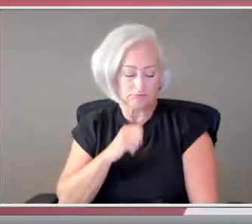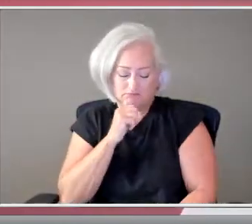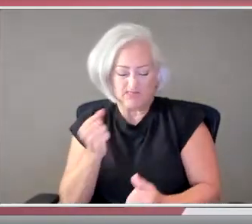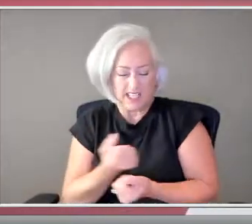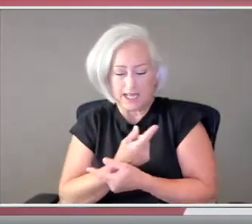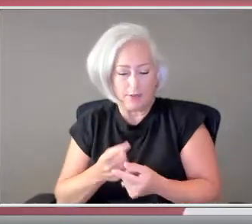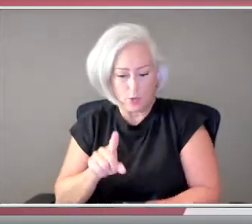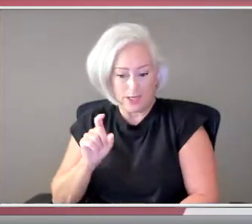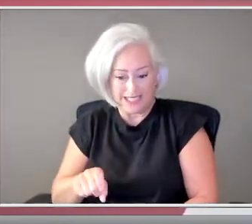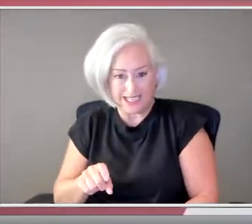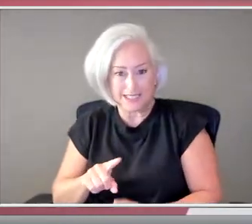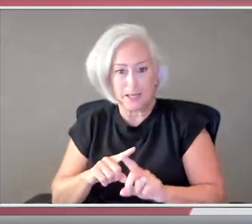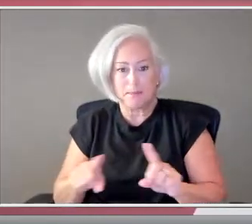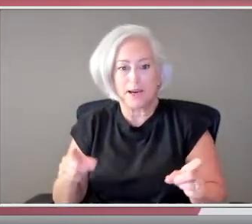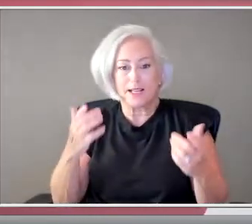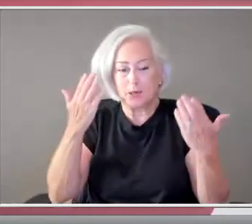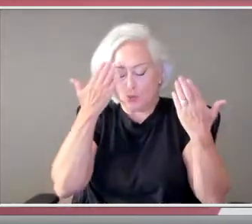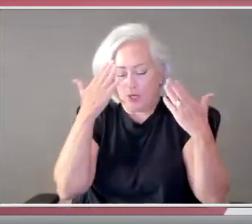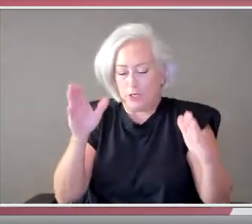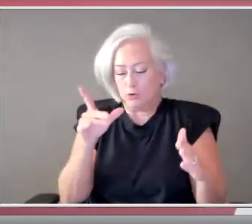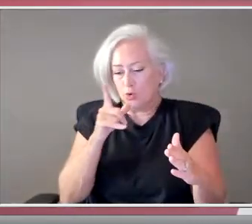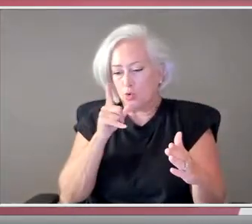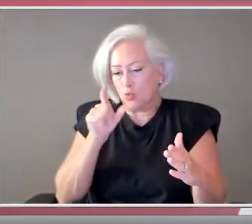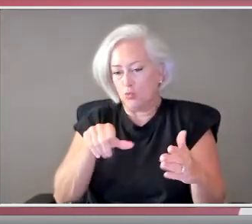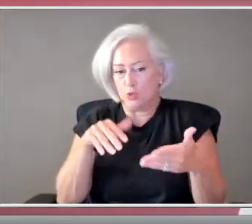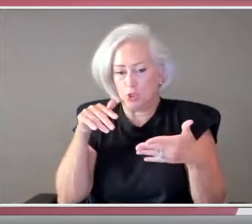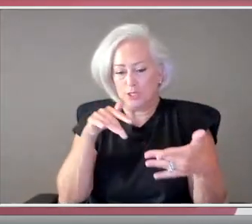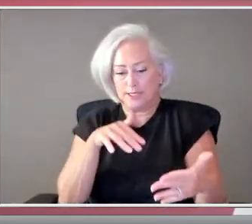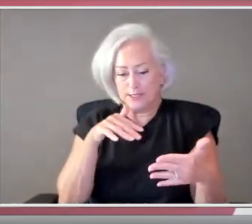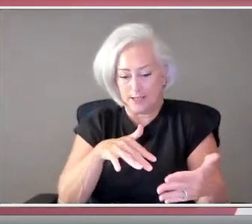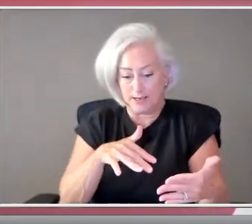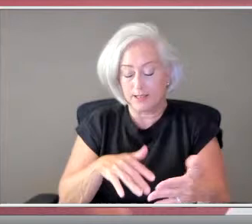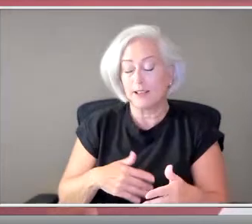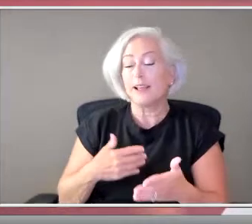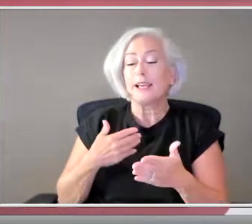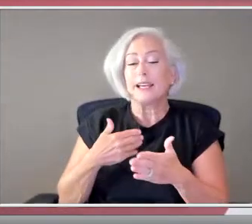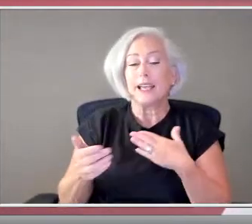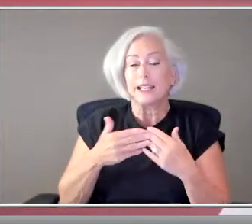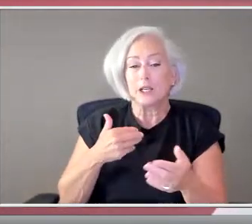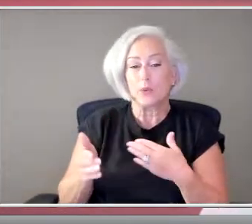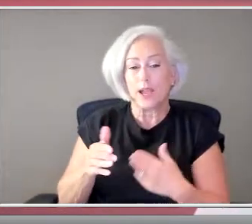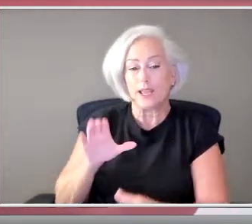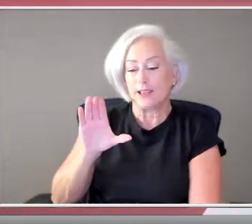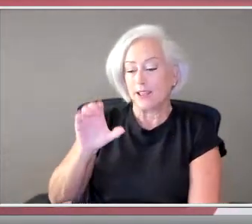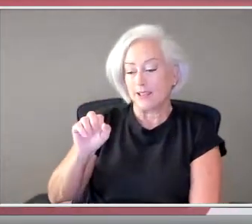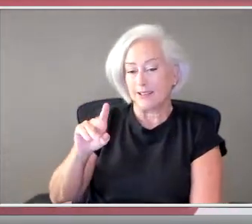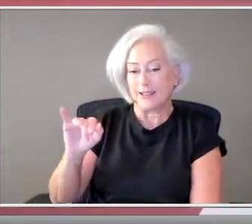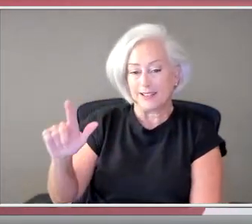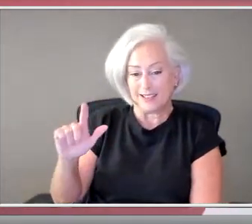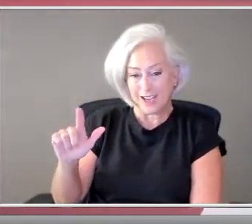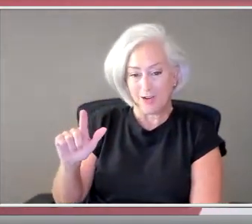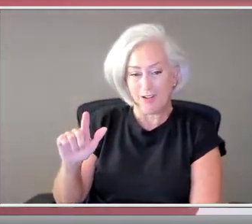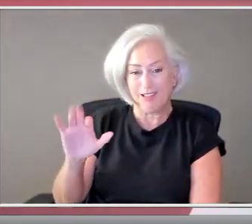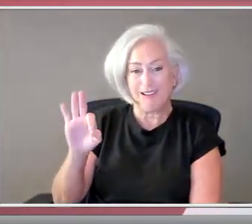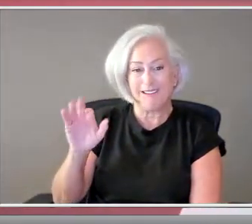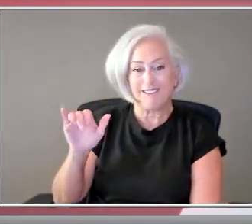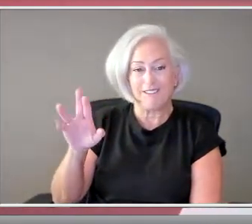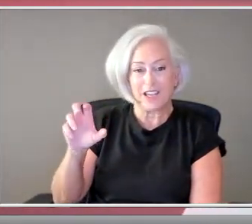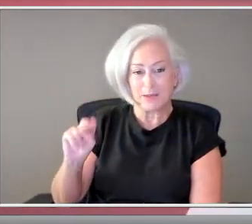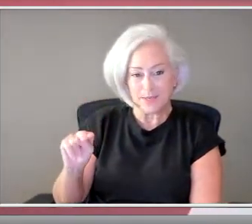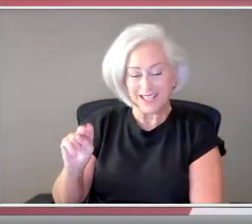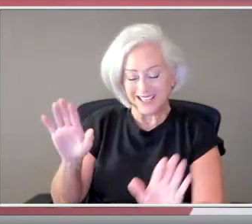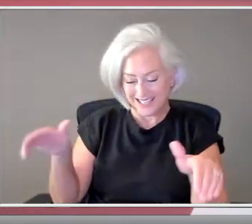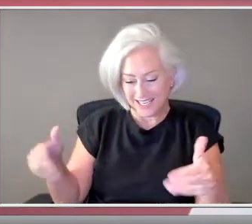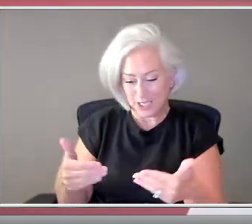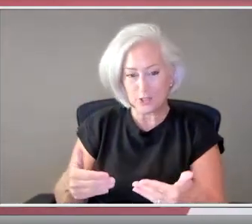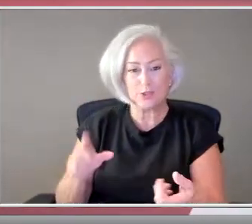know who not to study. But Carol was actually my first, Carol introduced me to cardio-oncology after there was this